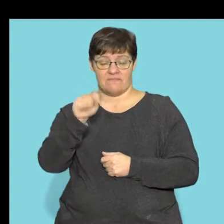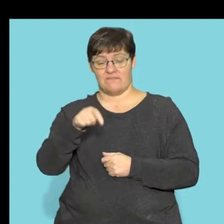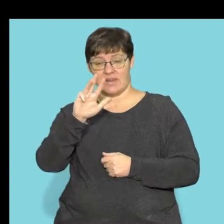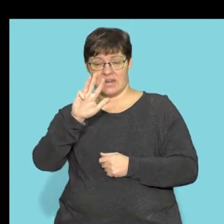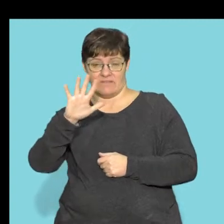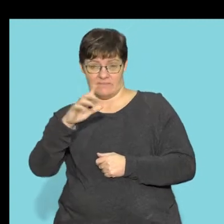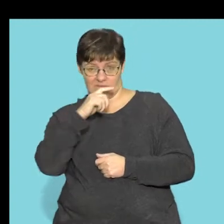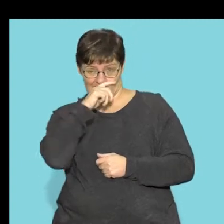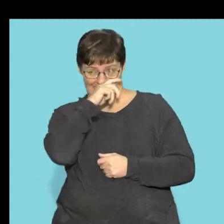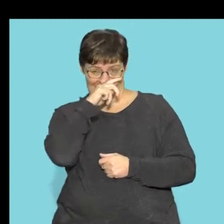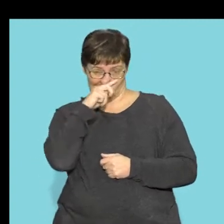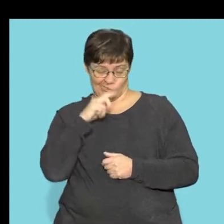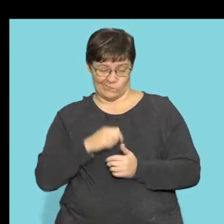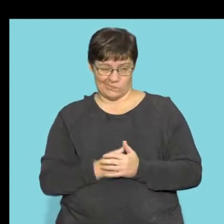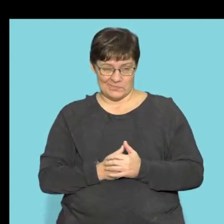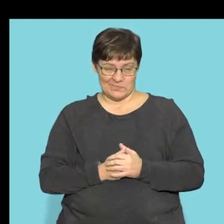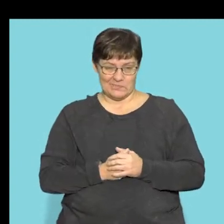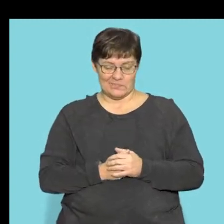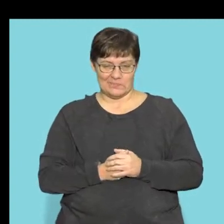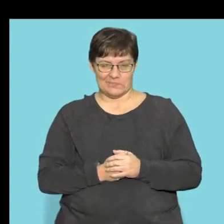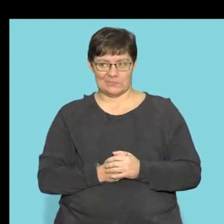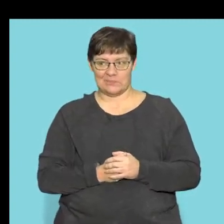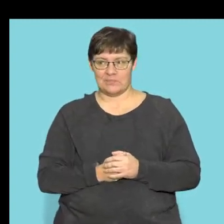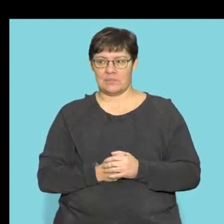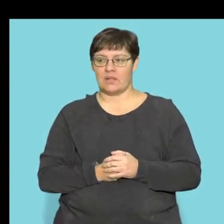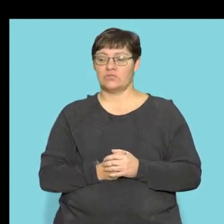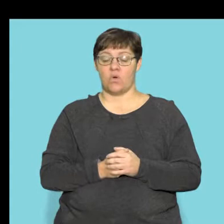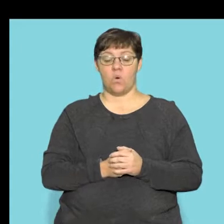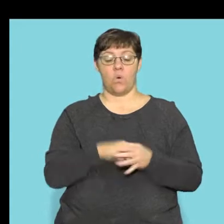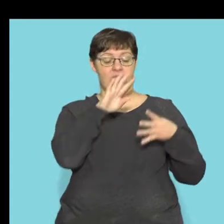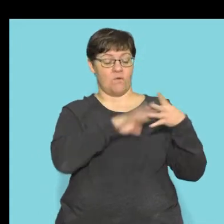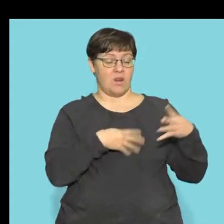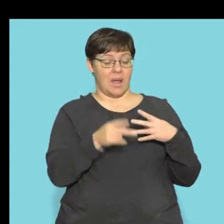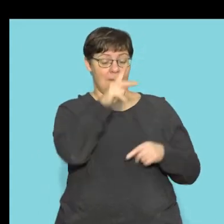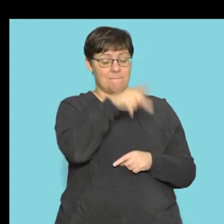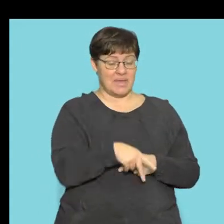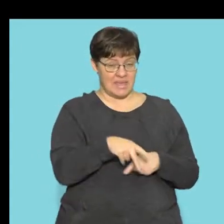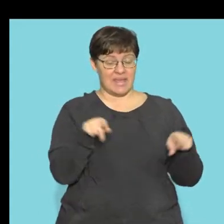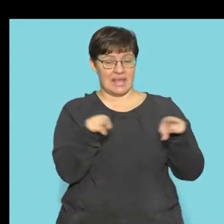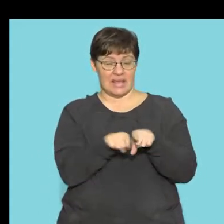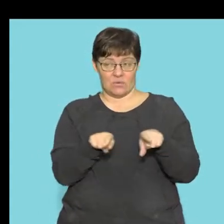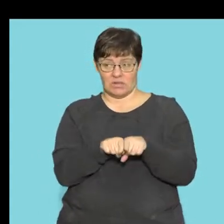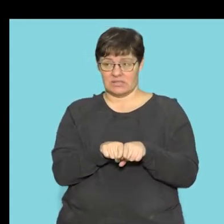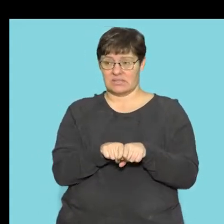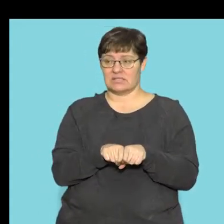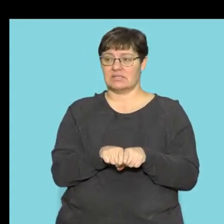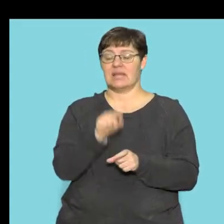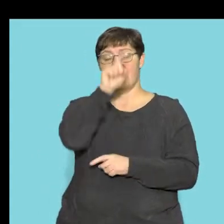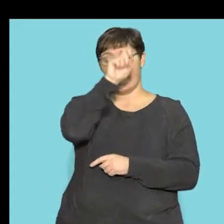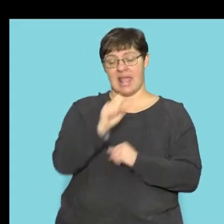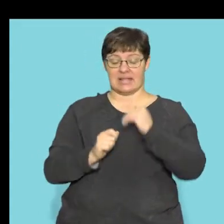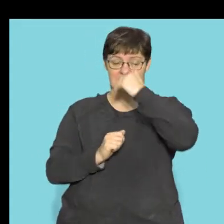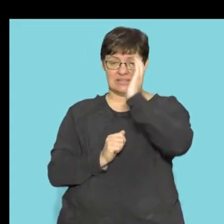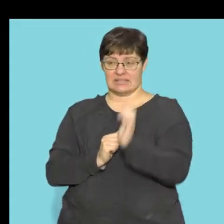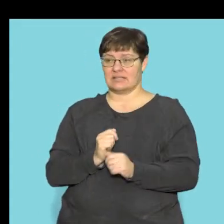1,335 rands and then 95 cents. So my formula, as I've always told you, we start with the